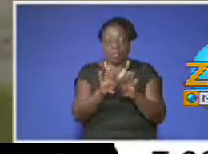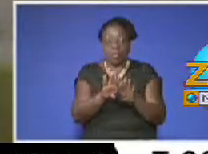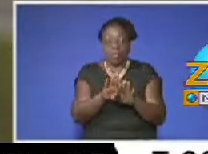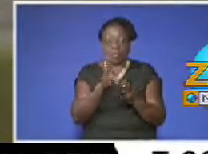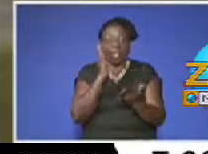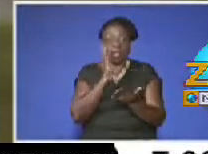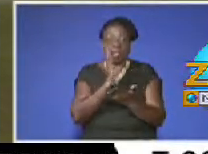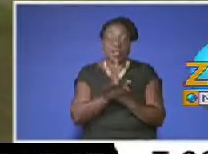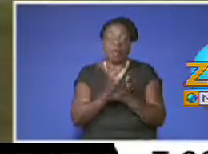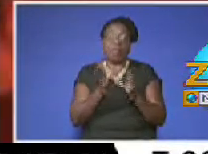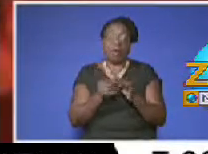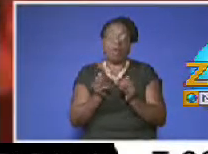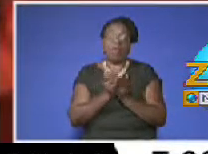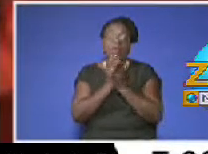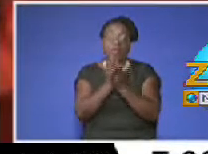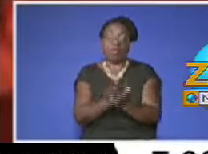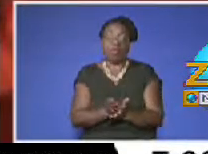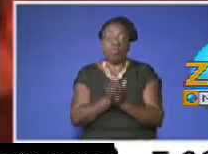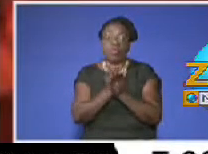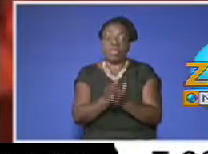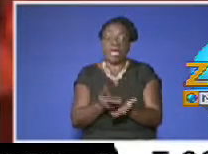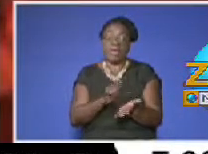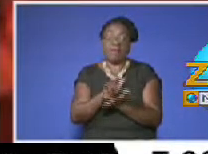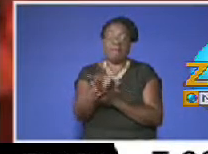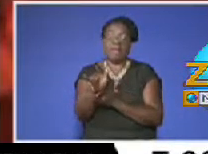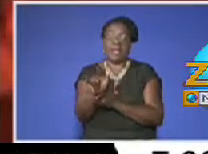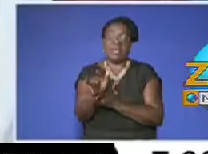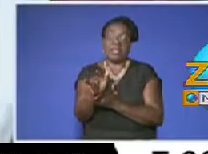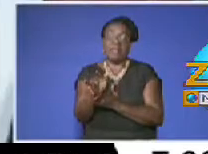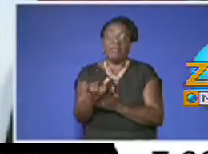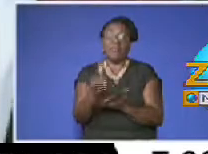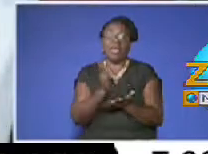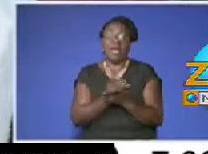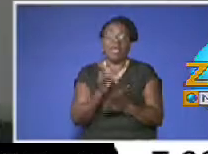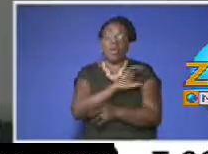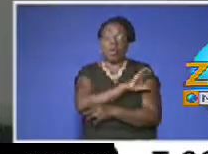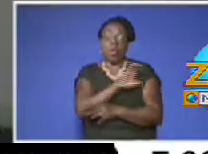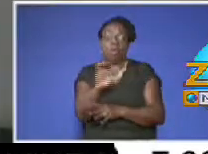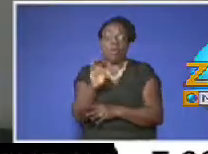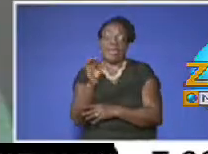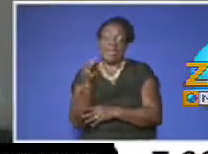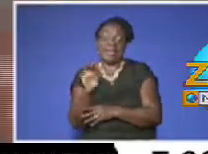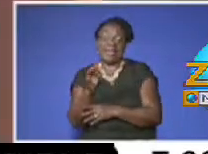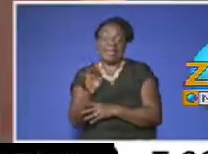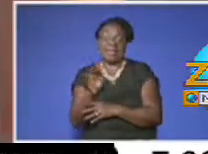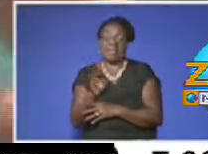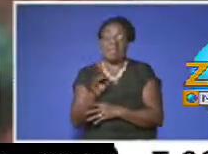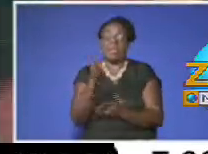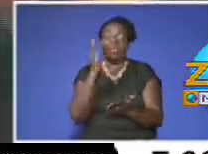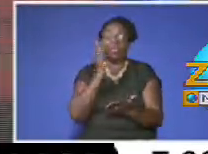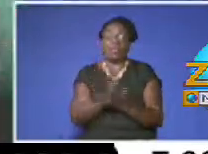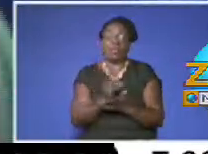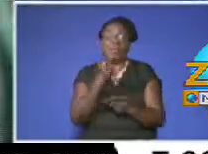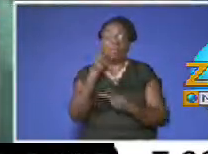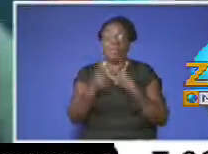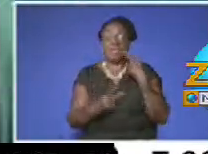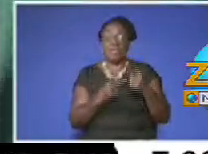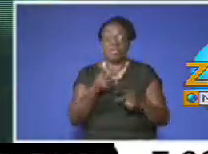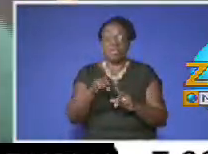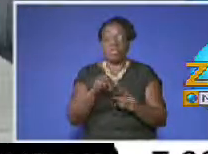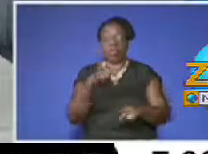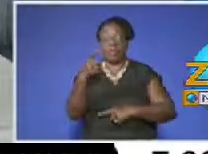airline industries in late March, alongside a recent resurgence of COVID-19 in many of our key markets like Florida,